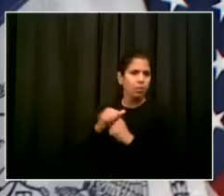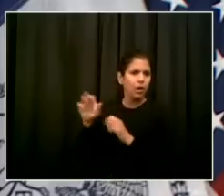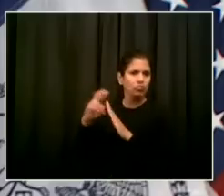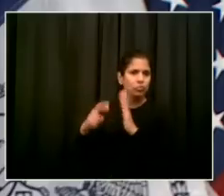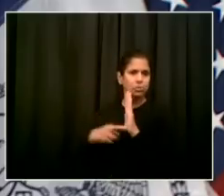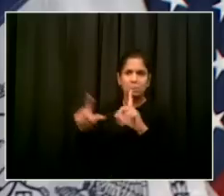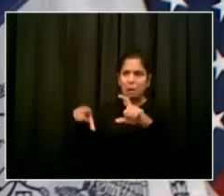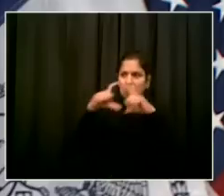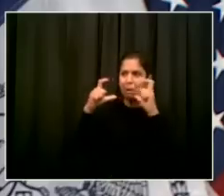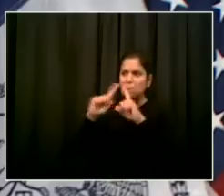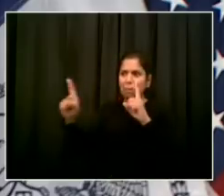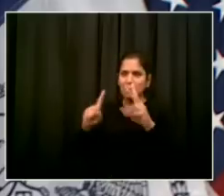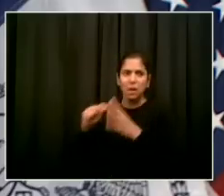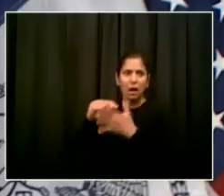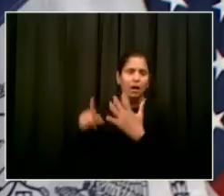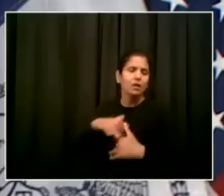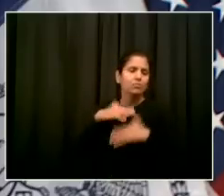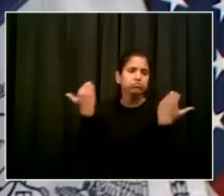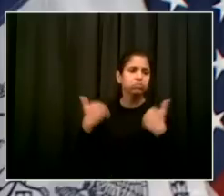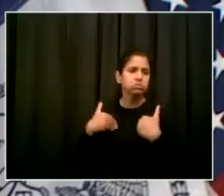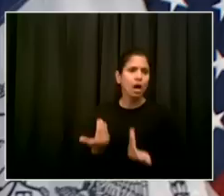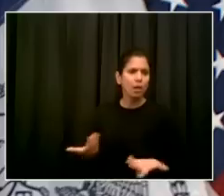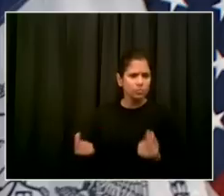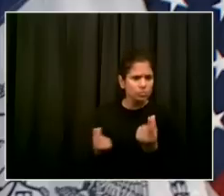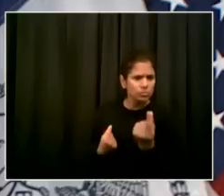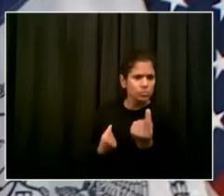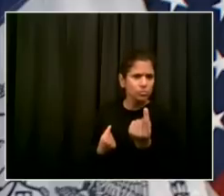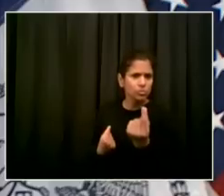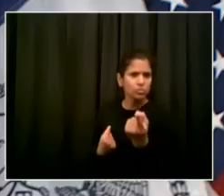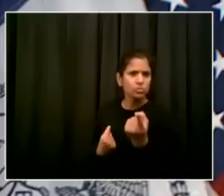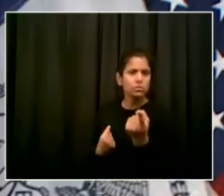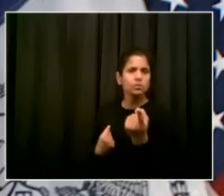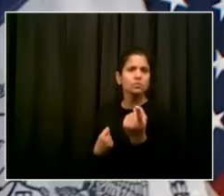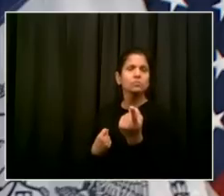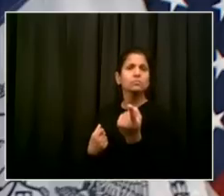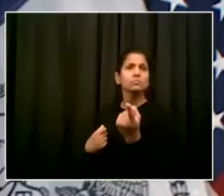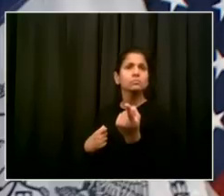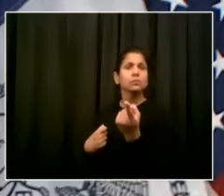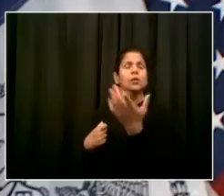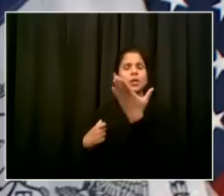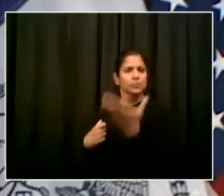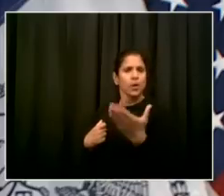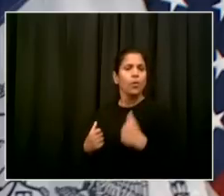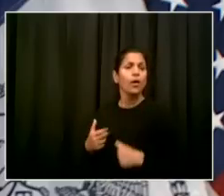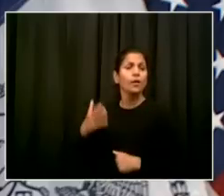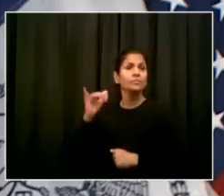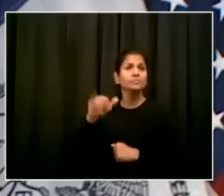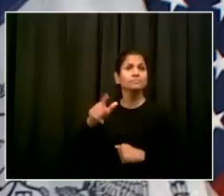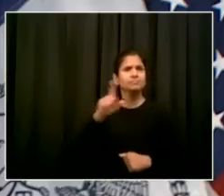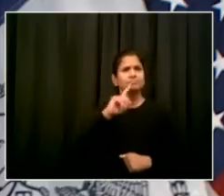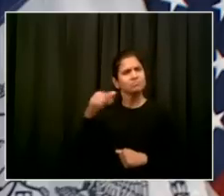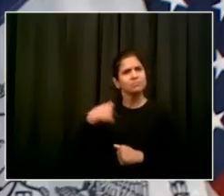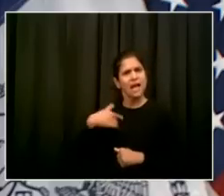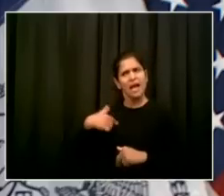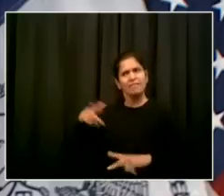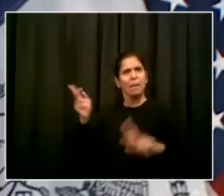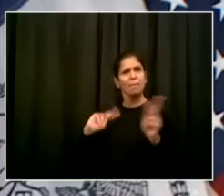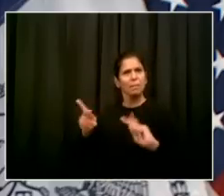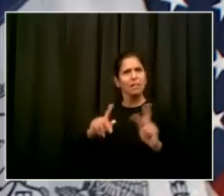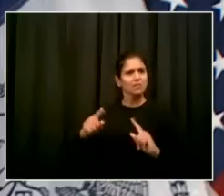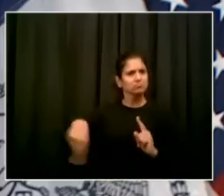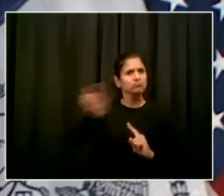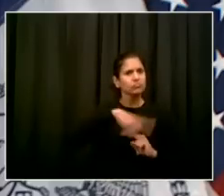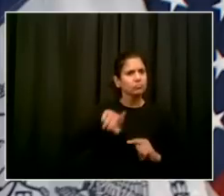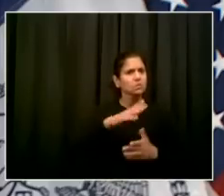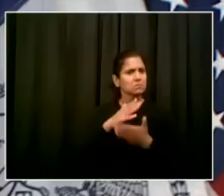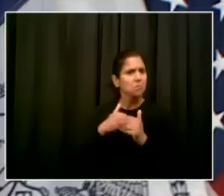can beat this back, and do I think all New Yorkers will be a part of beating it back? I'm absolutely convinced we can beat it back, and the vast majority of New